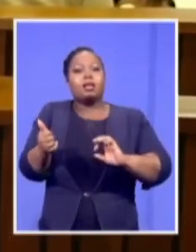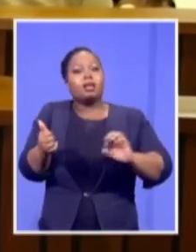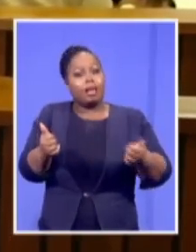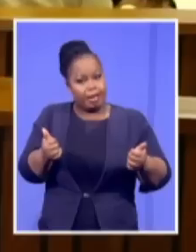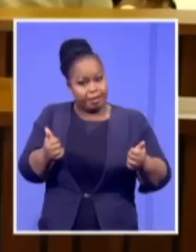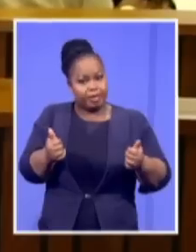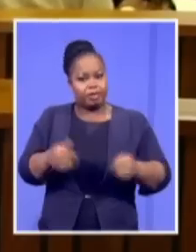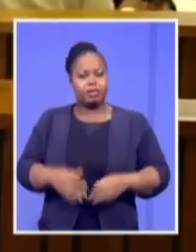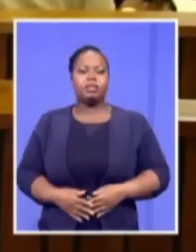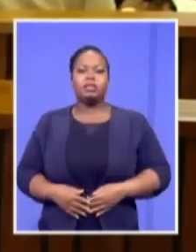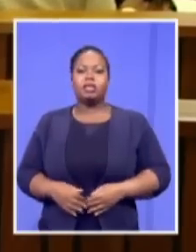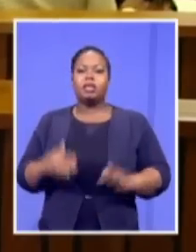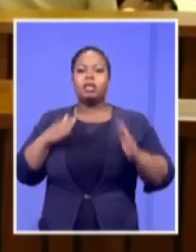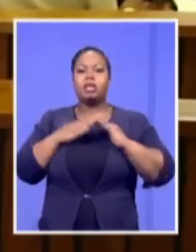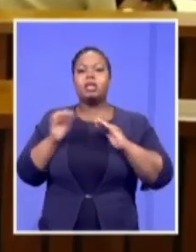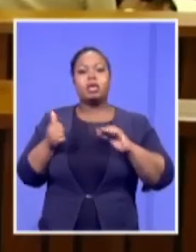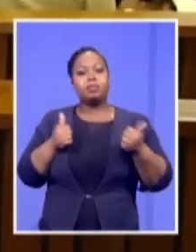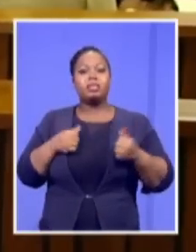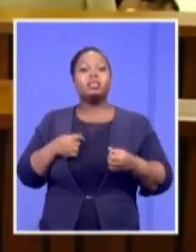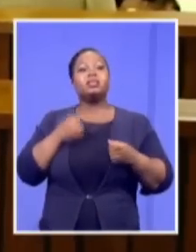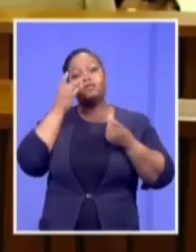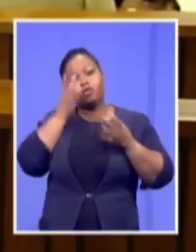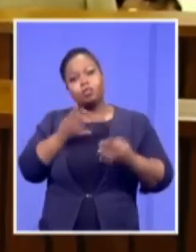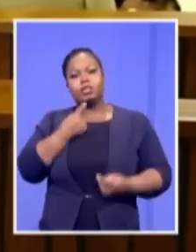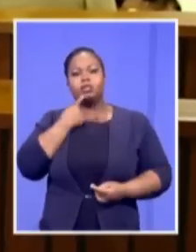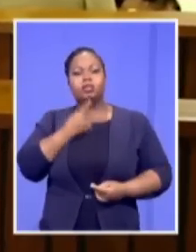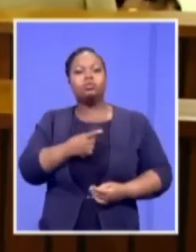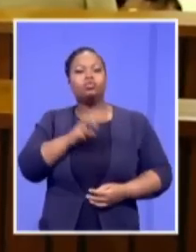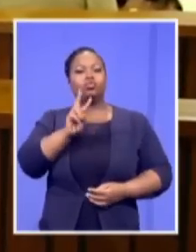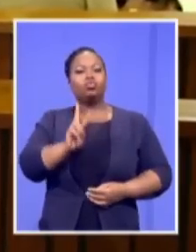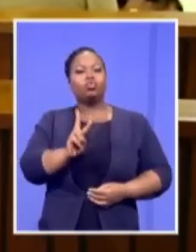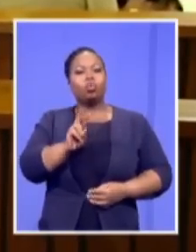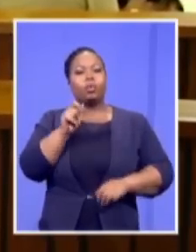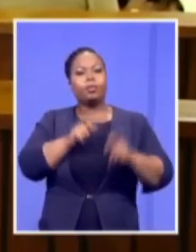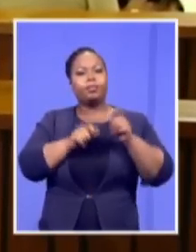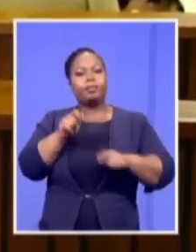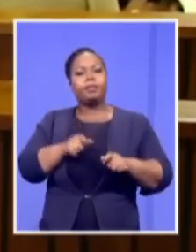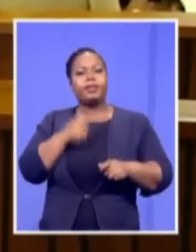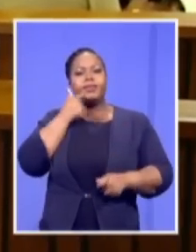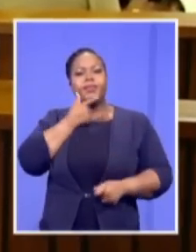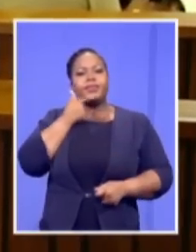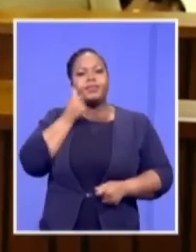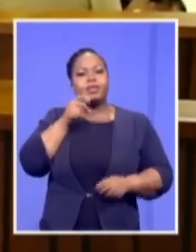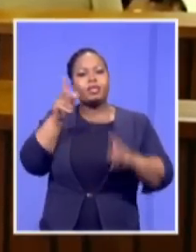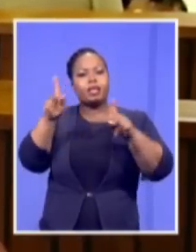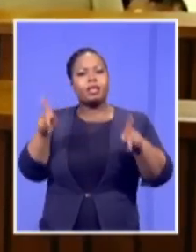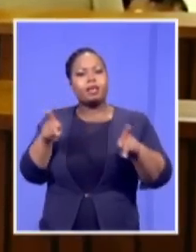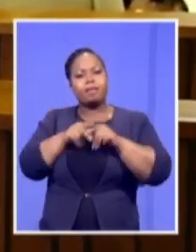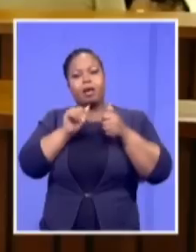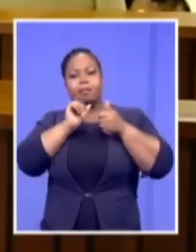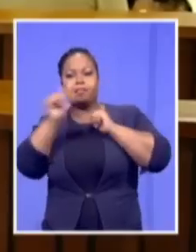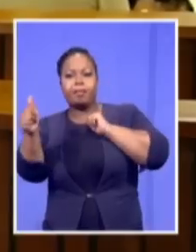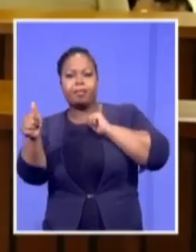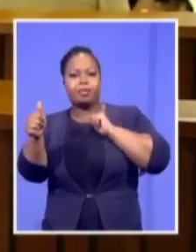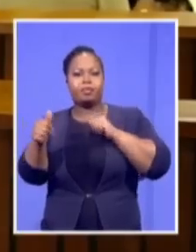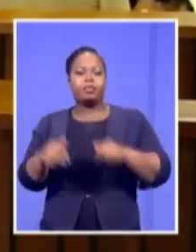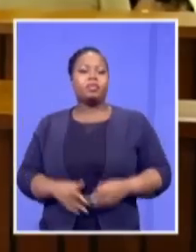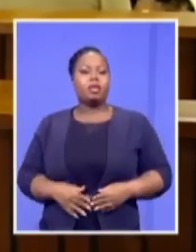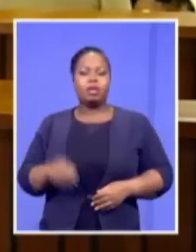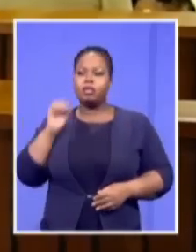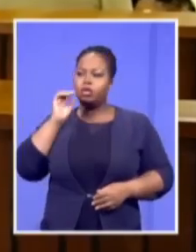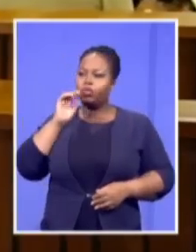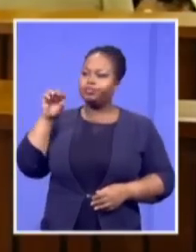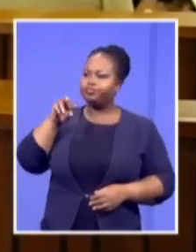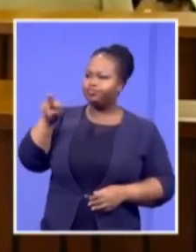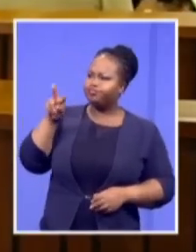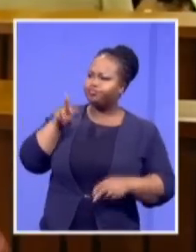then basically told him that there were 2 people who ran towards the nearby park. And when they went to the park to go and have a look, they